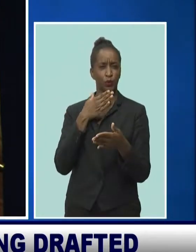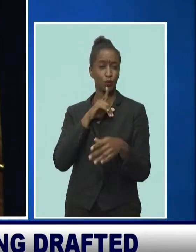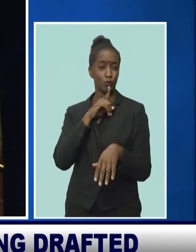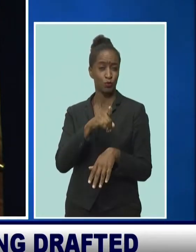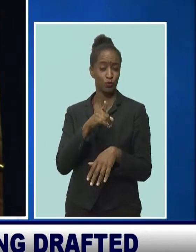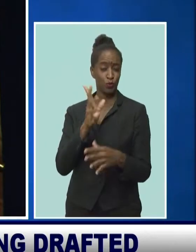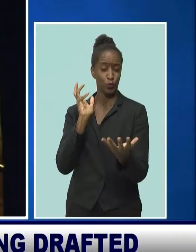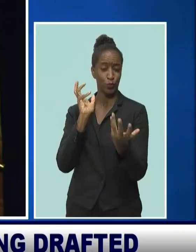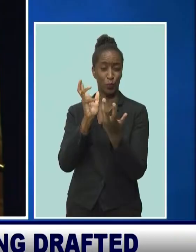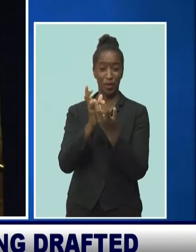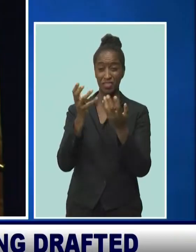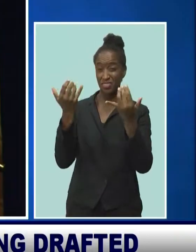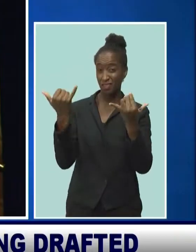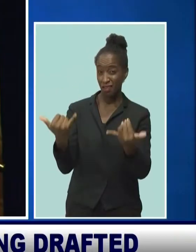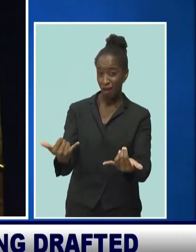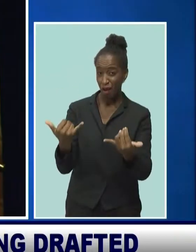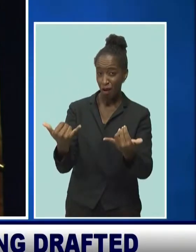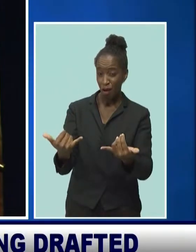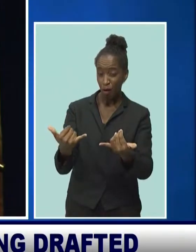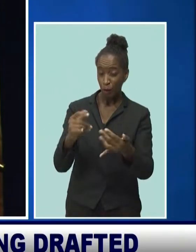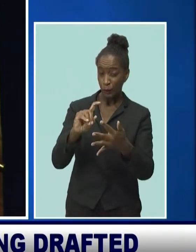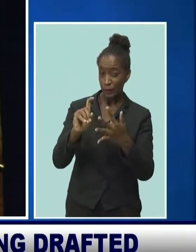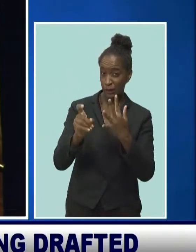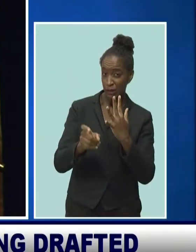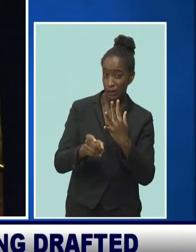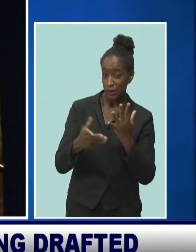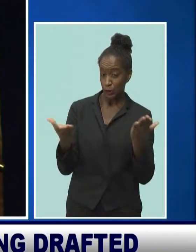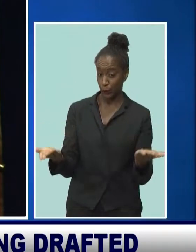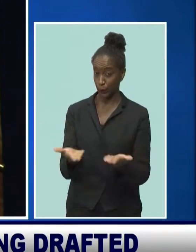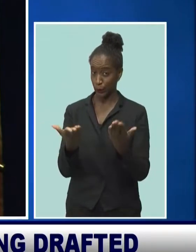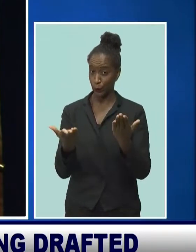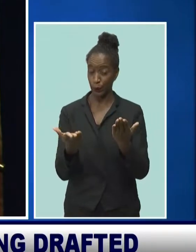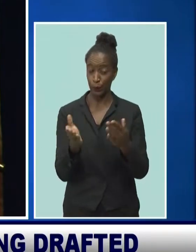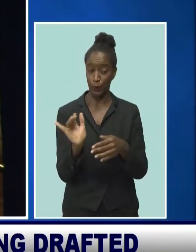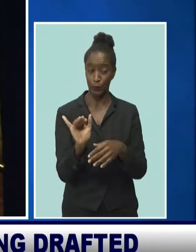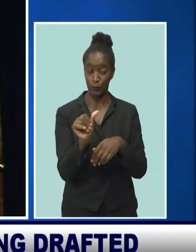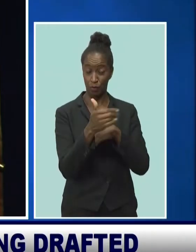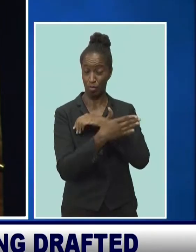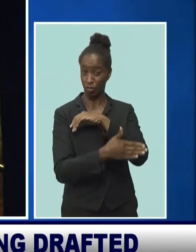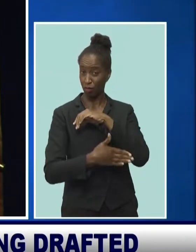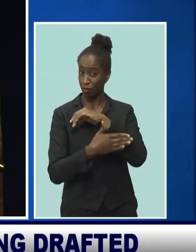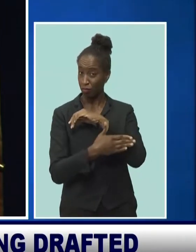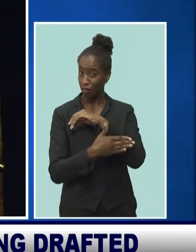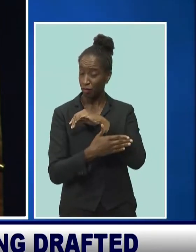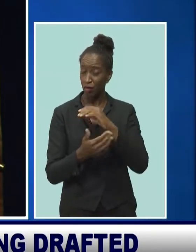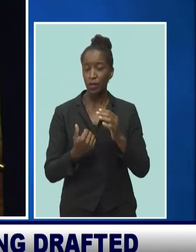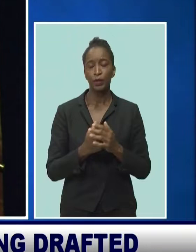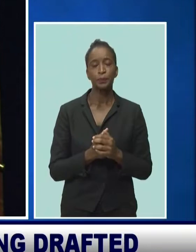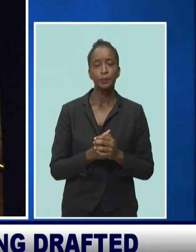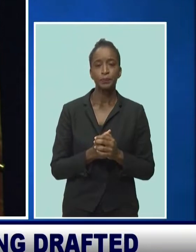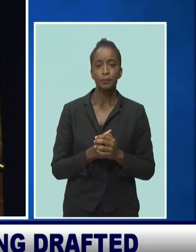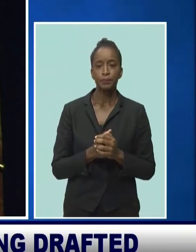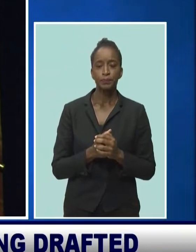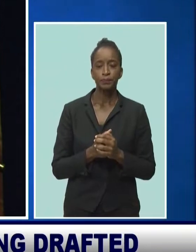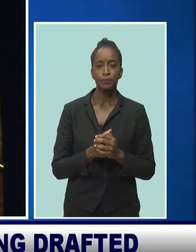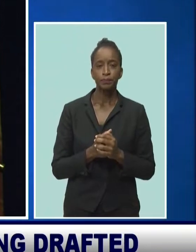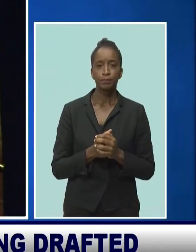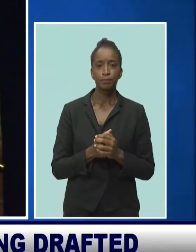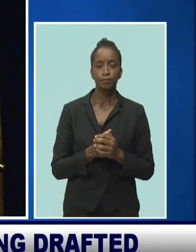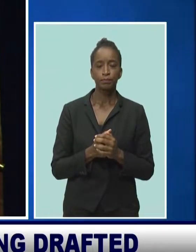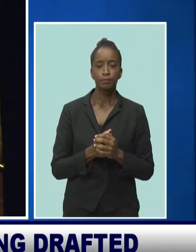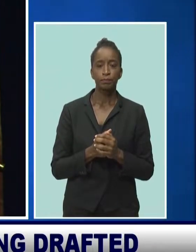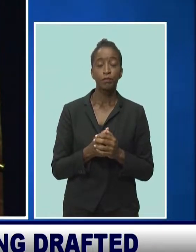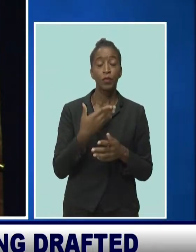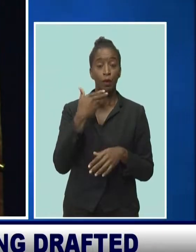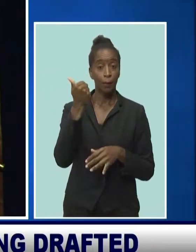at home and abroad. It is envisioned that an effective industrial policy would provide an enabling environment